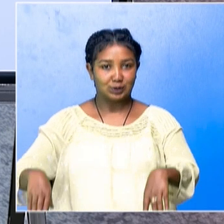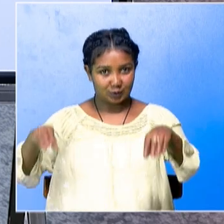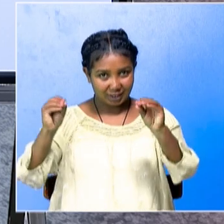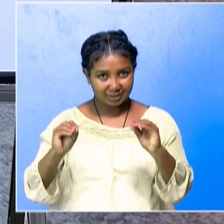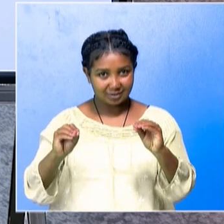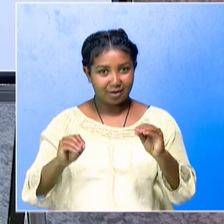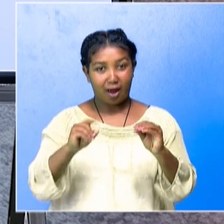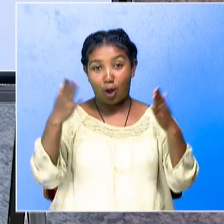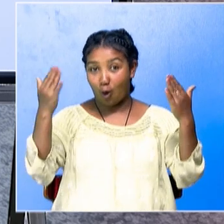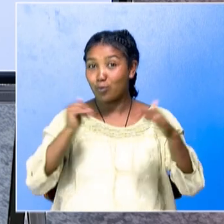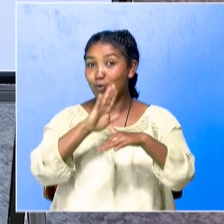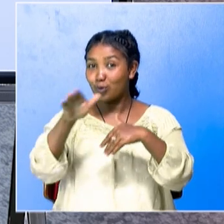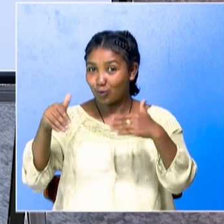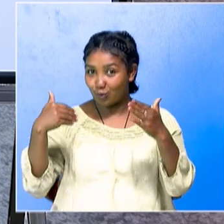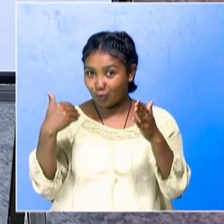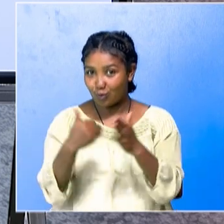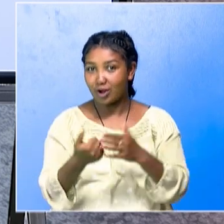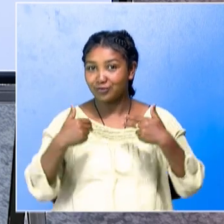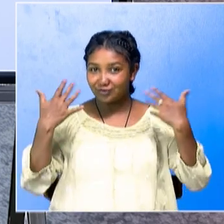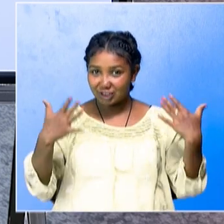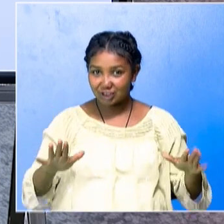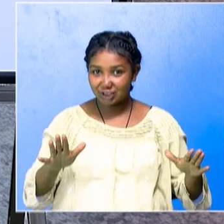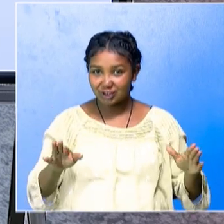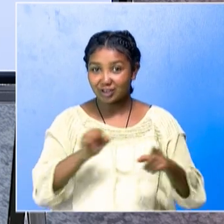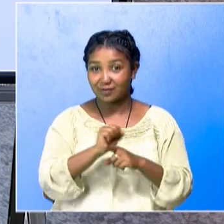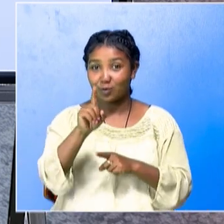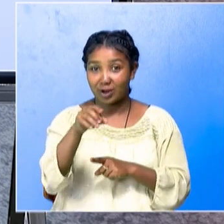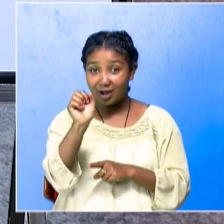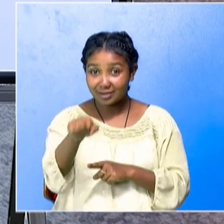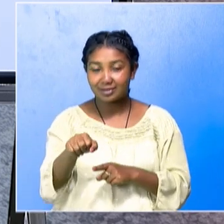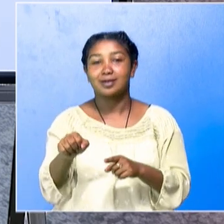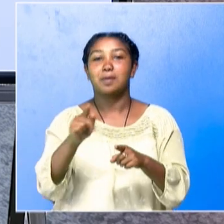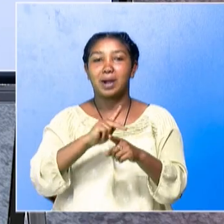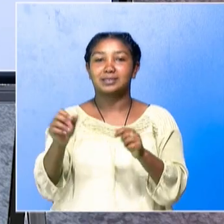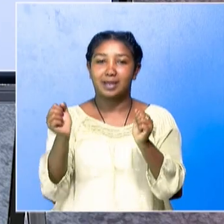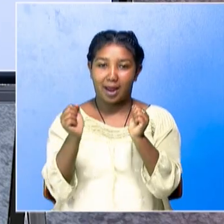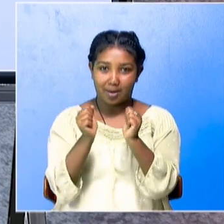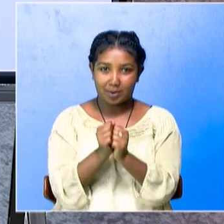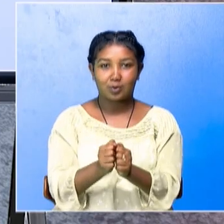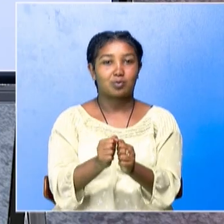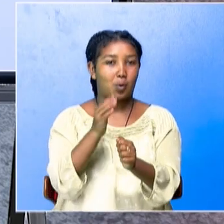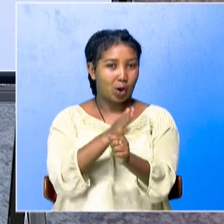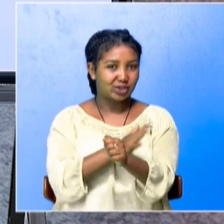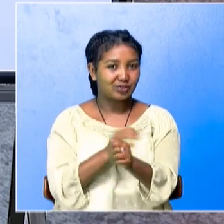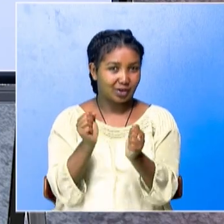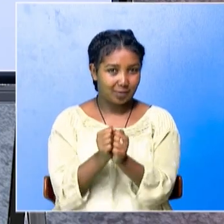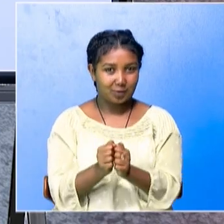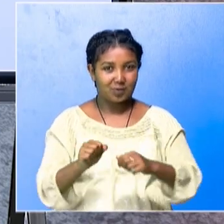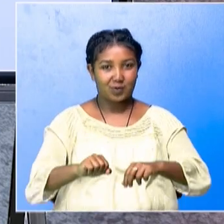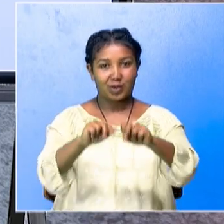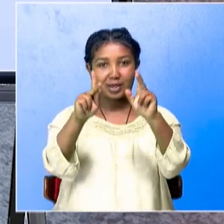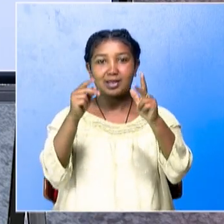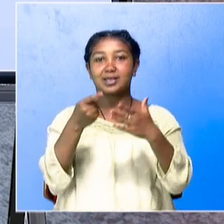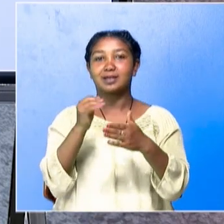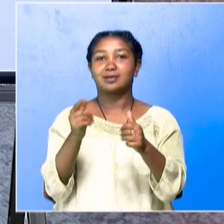Students, I hope you all have finished activity 1. Let us practice and let me give you correction together.